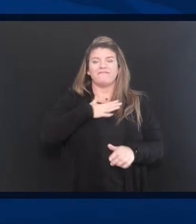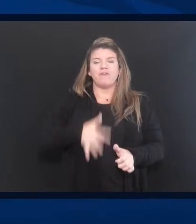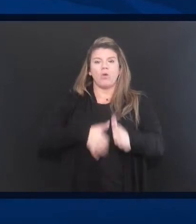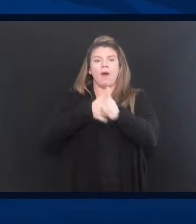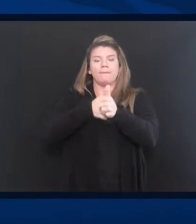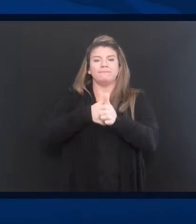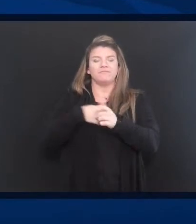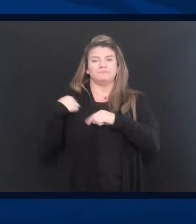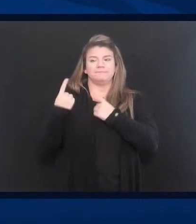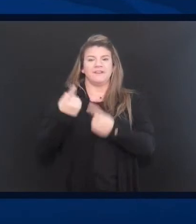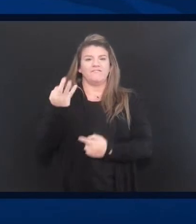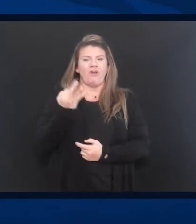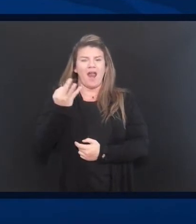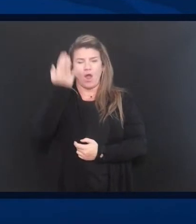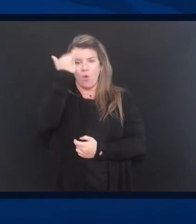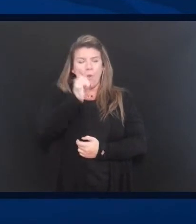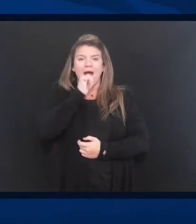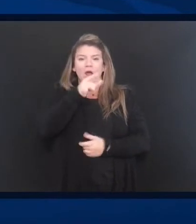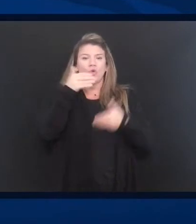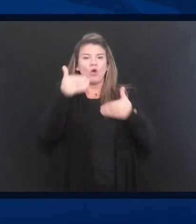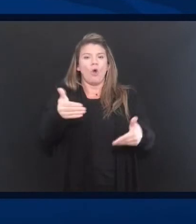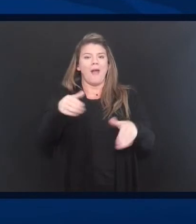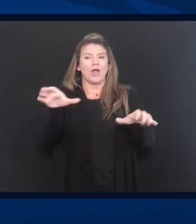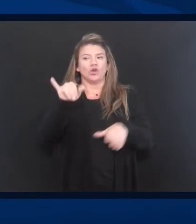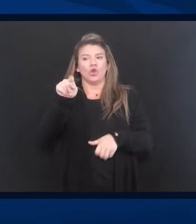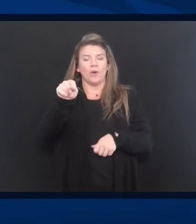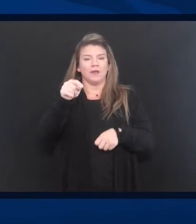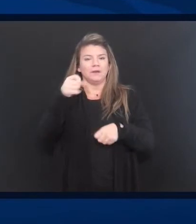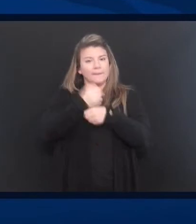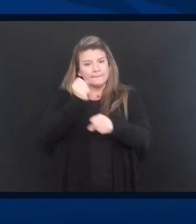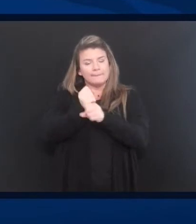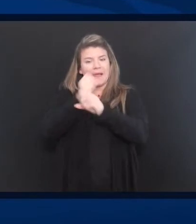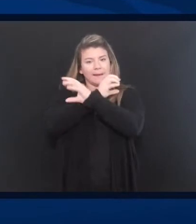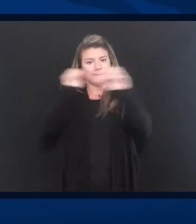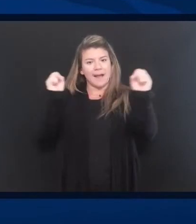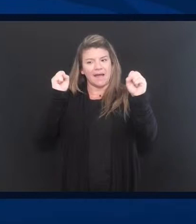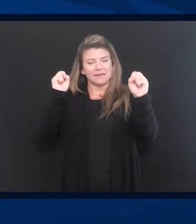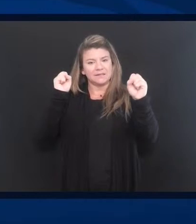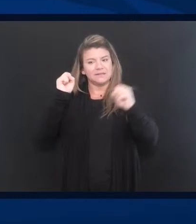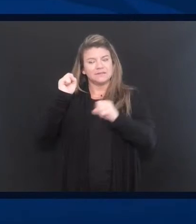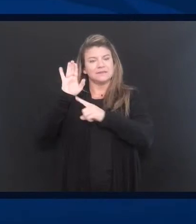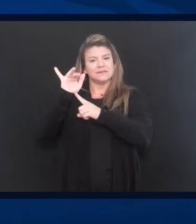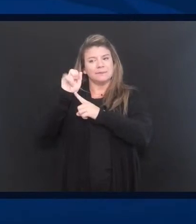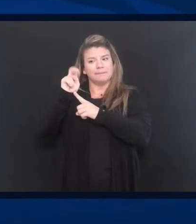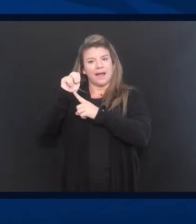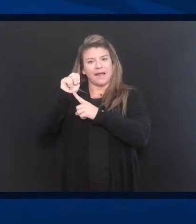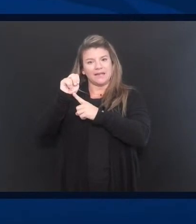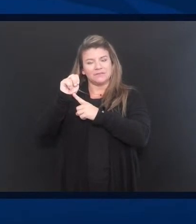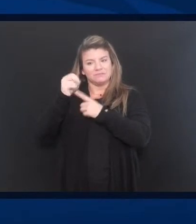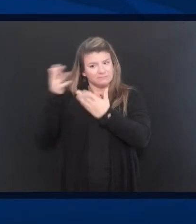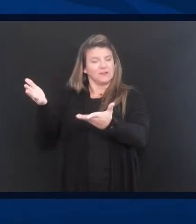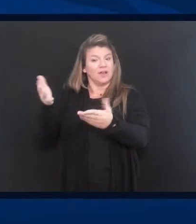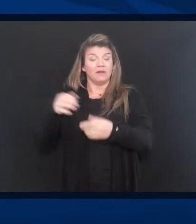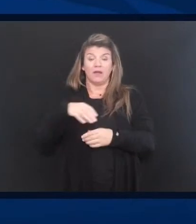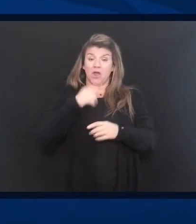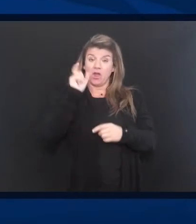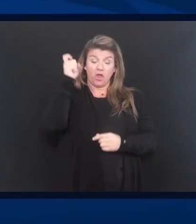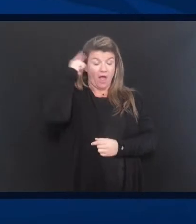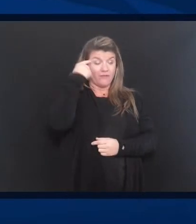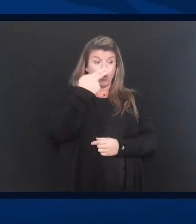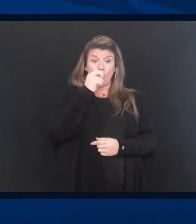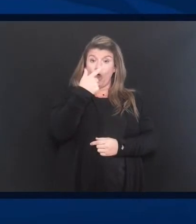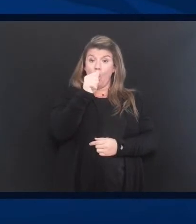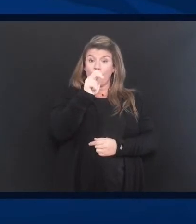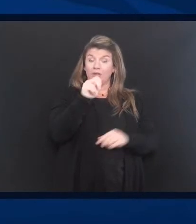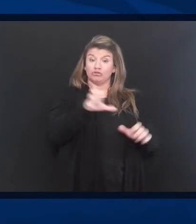Friday on why don't you go ahead and do it and make the Biden administration stop you? Governor Hogan apparently has taken that